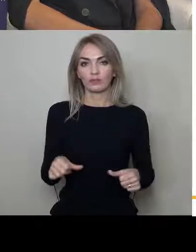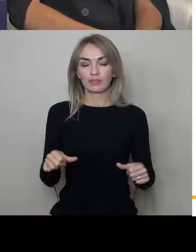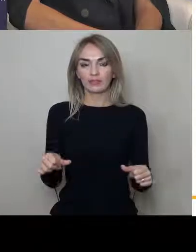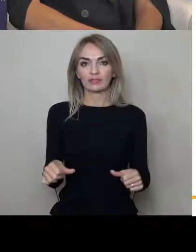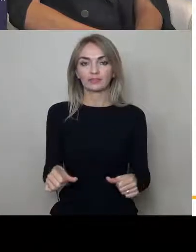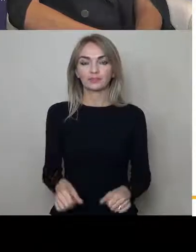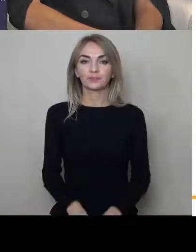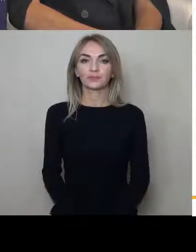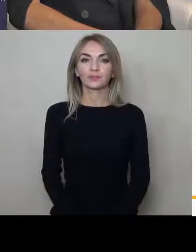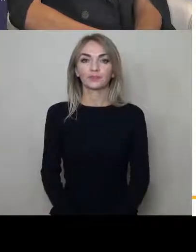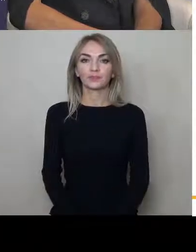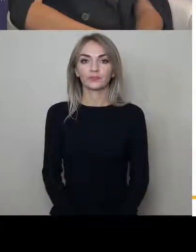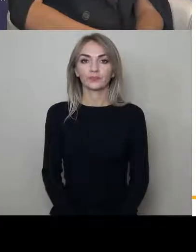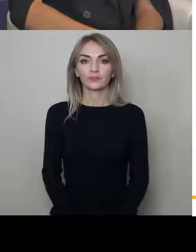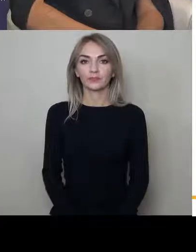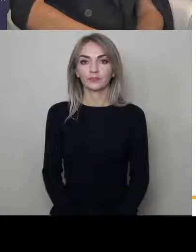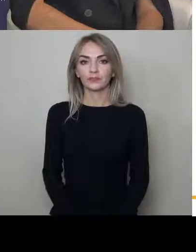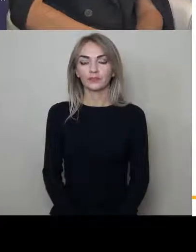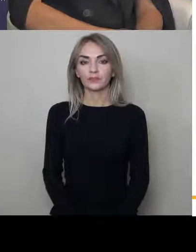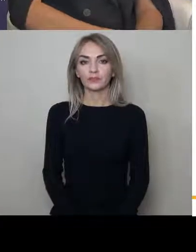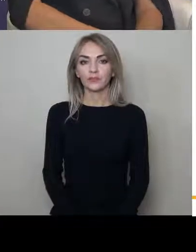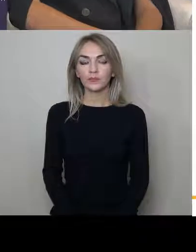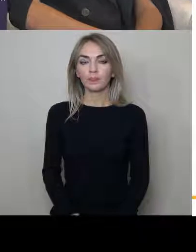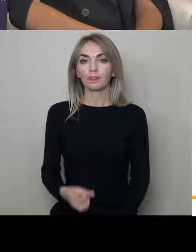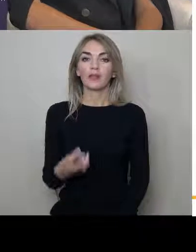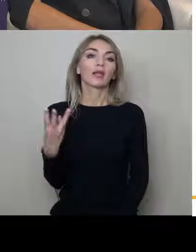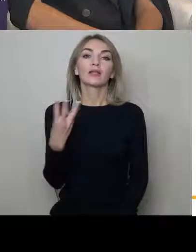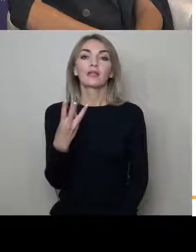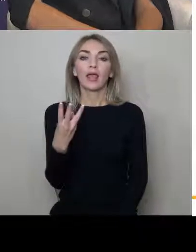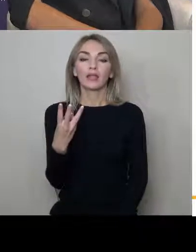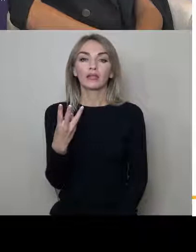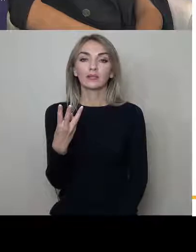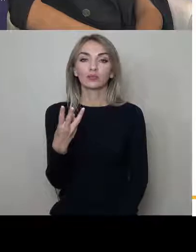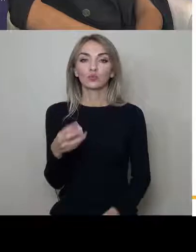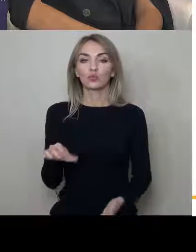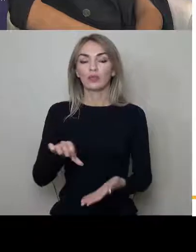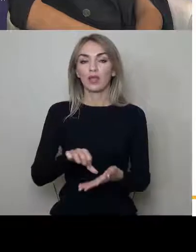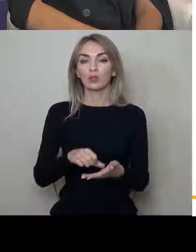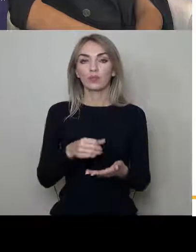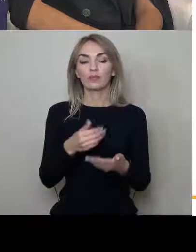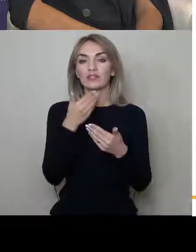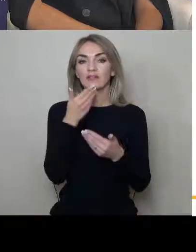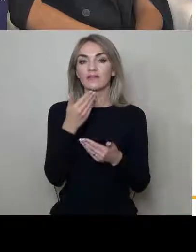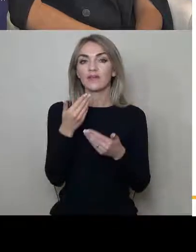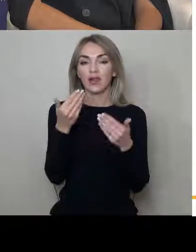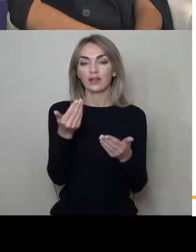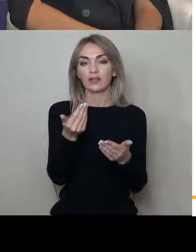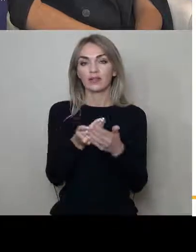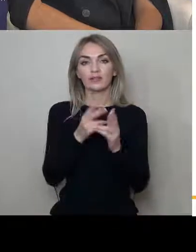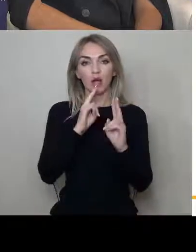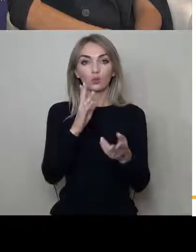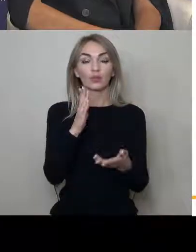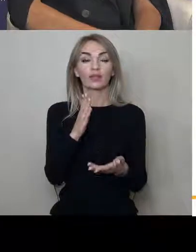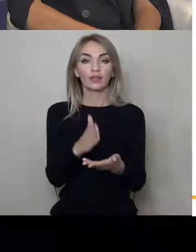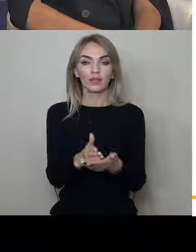election commissions. So that's a letter of proxy, right? Yeah. The third subject that can submit